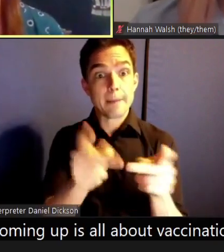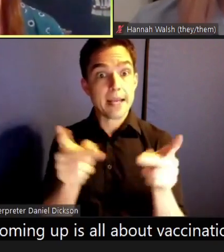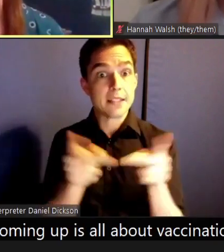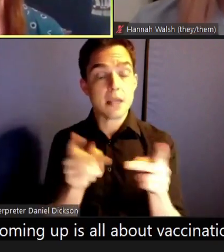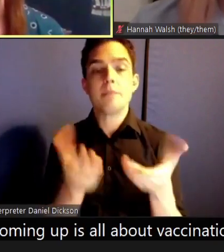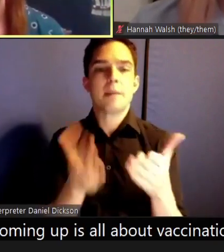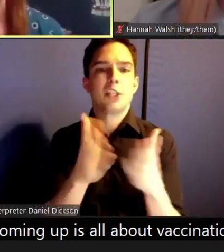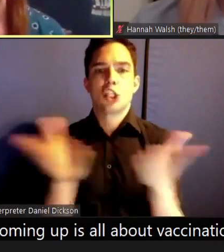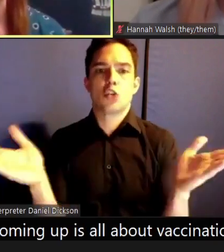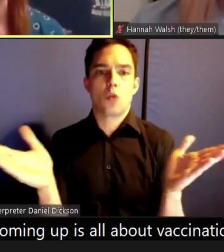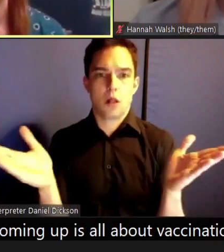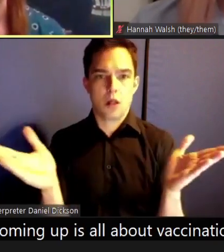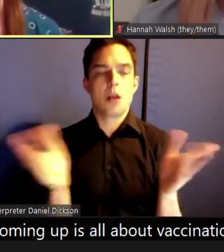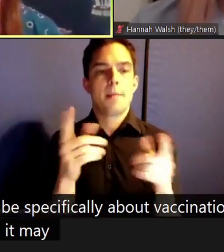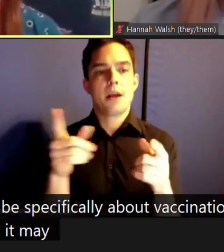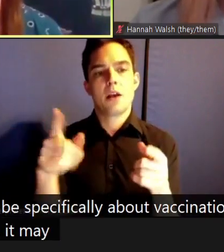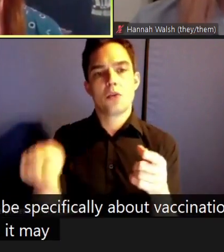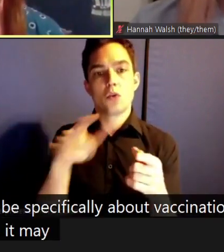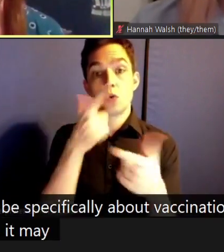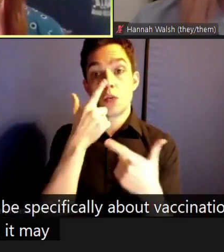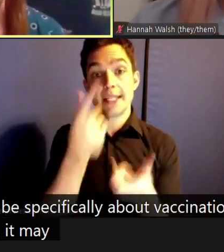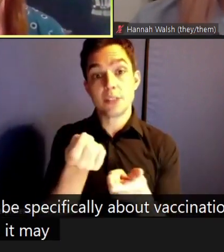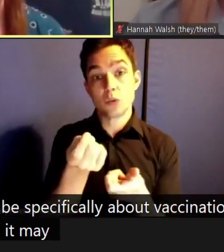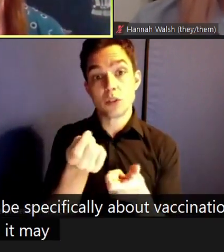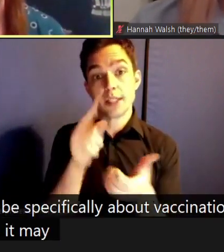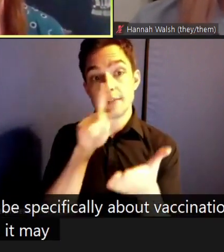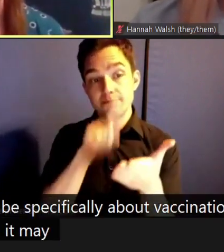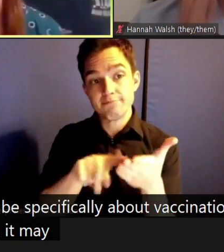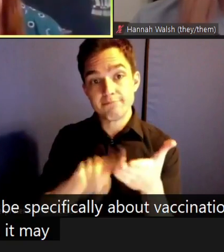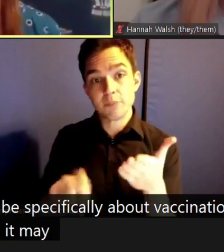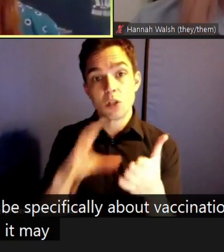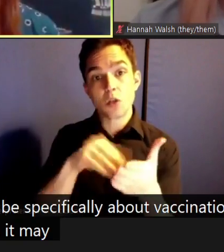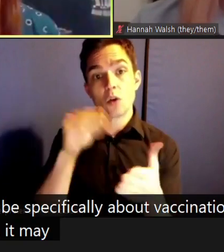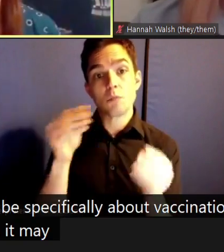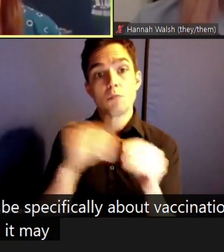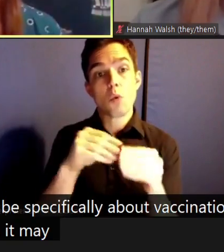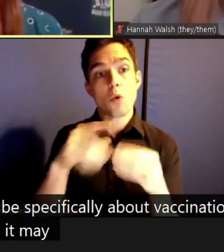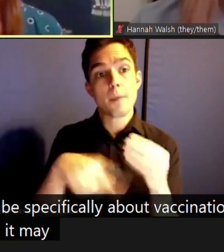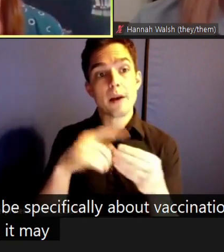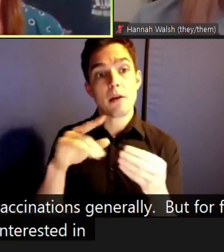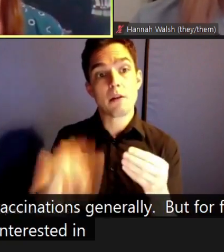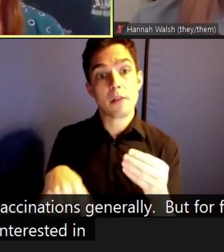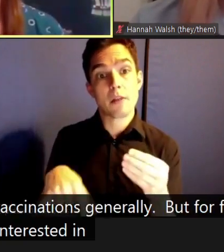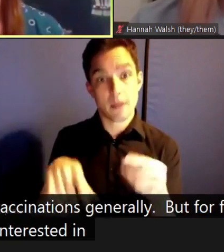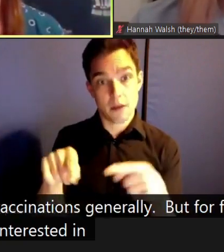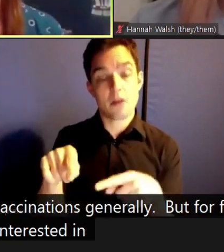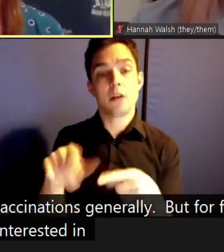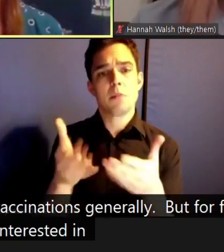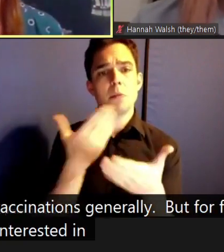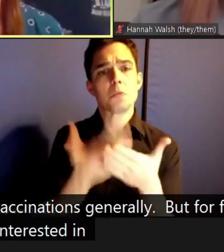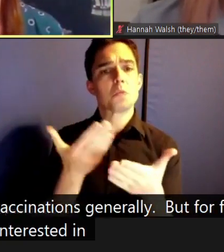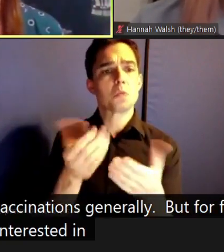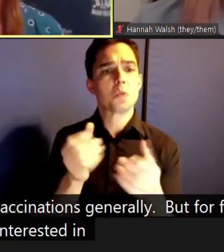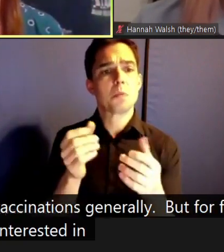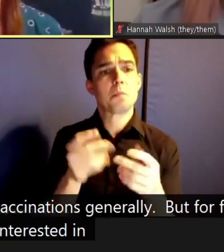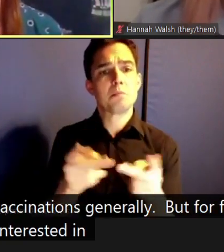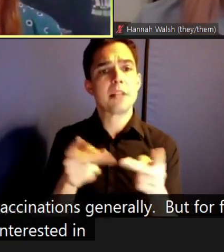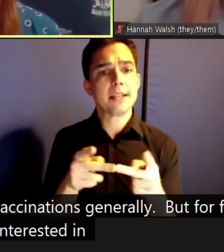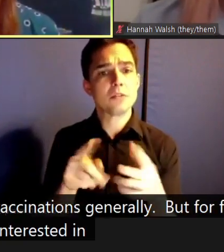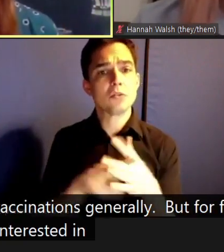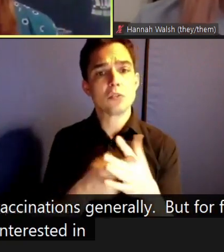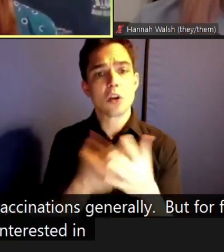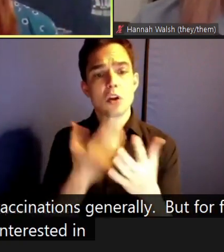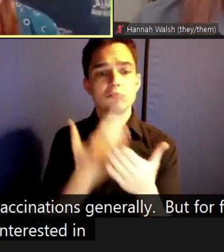for folks who are really interested in digging in deeper about vaccinations, that might be a good place to go and a good